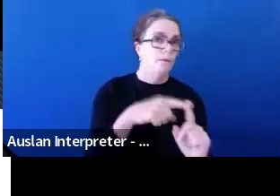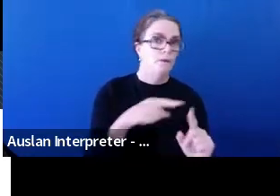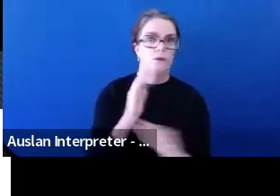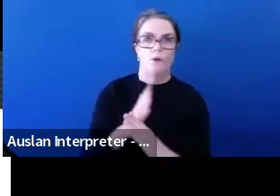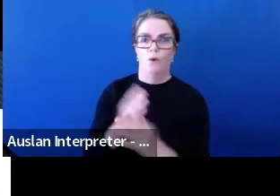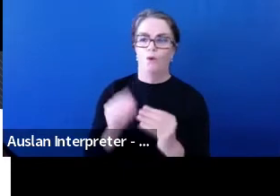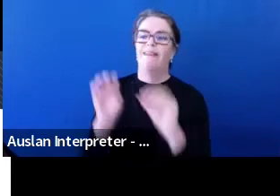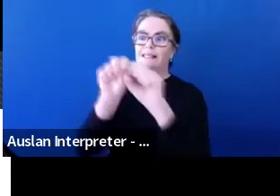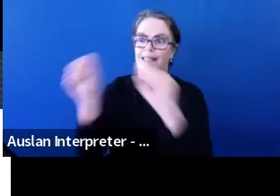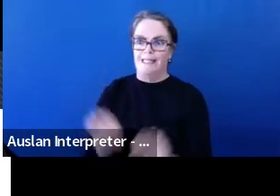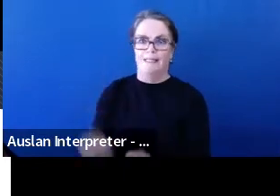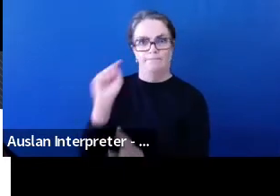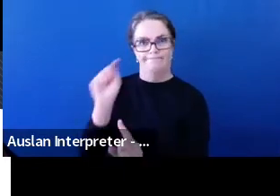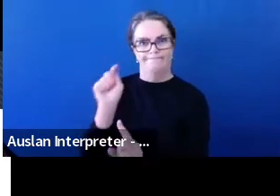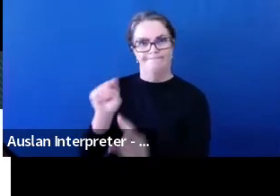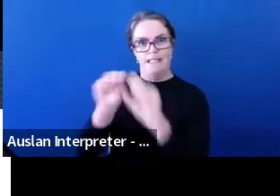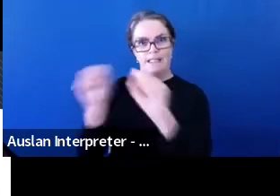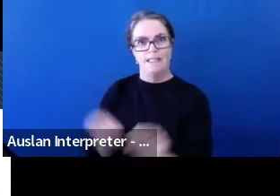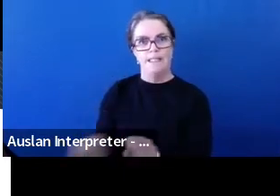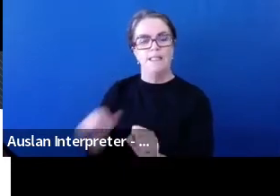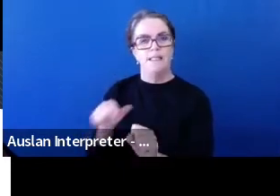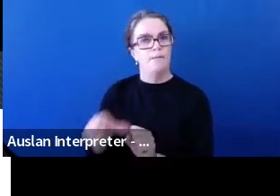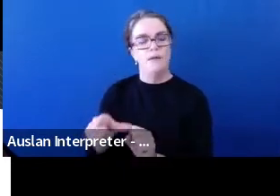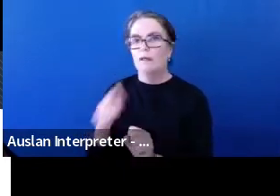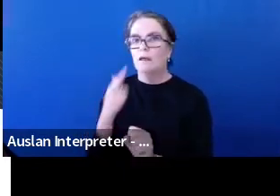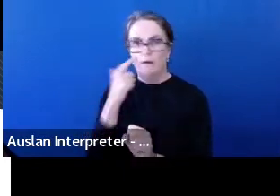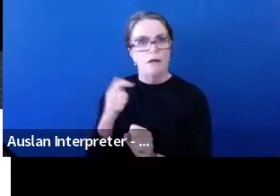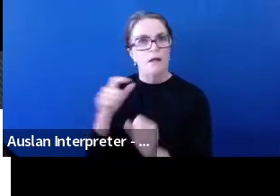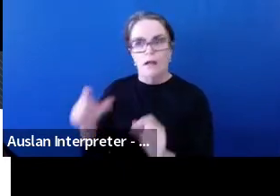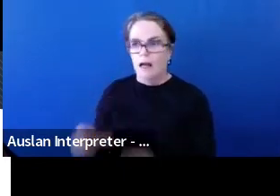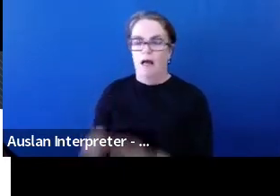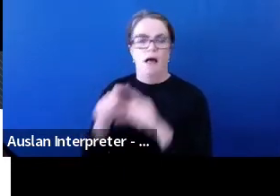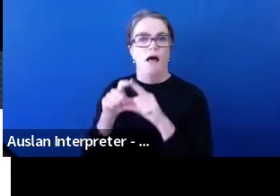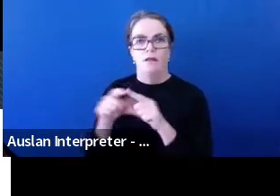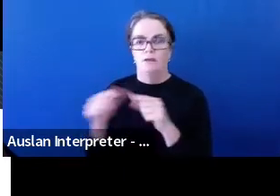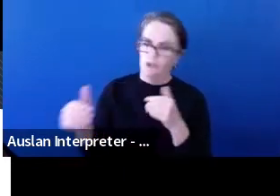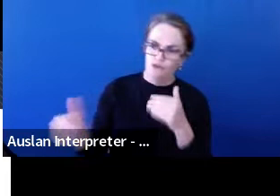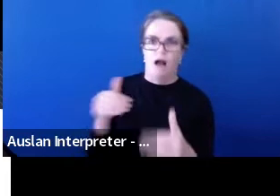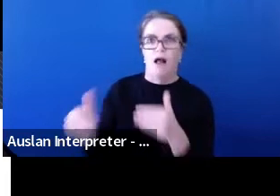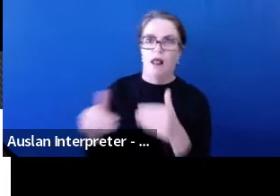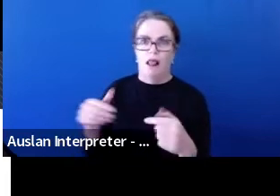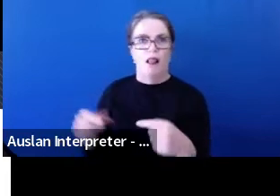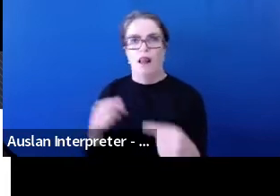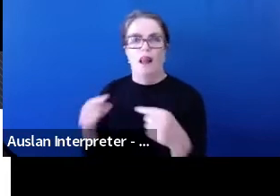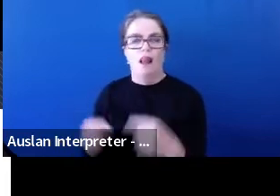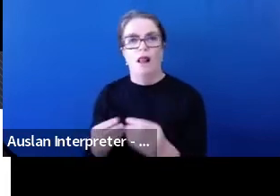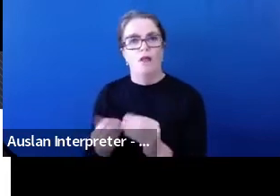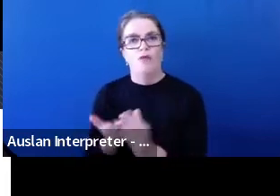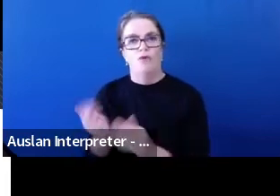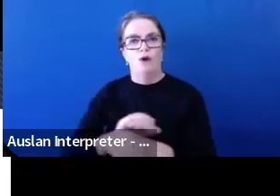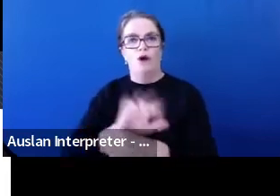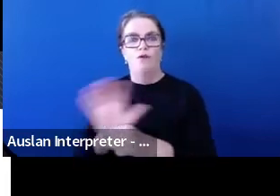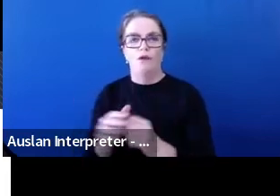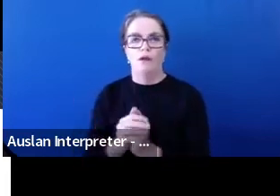were struggling with the overall population, but struggling in particular to recognize